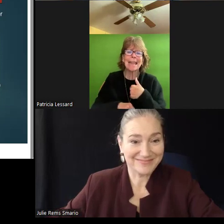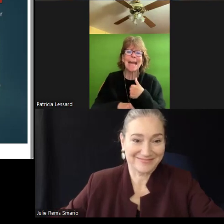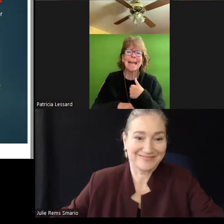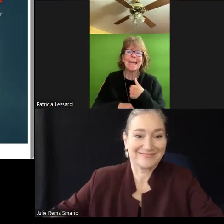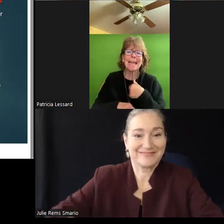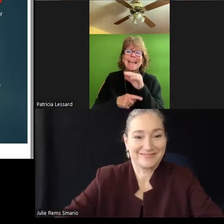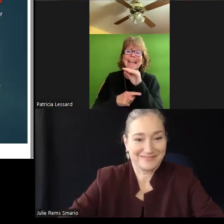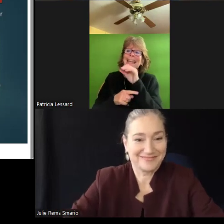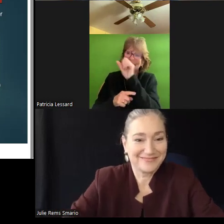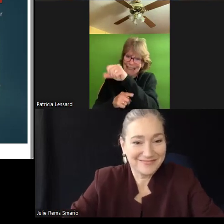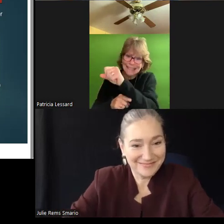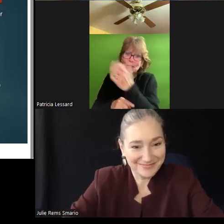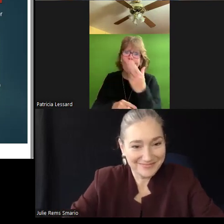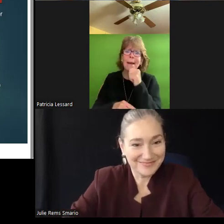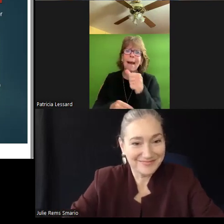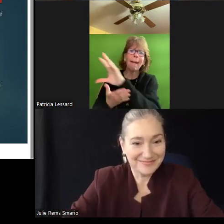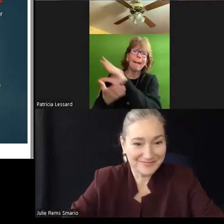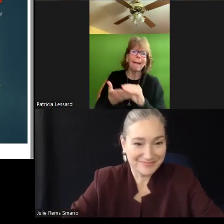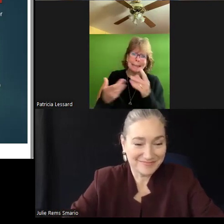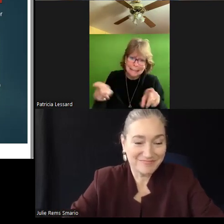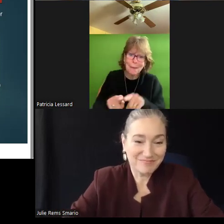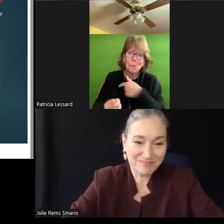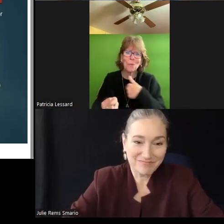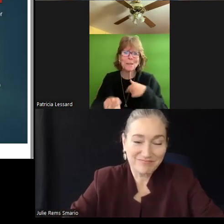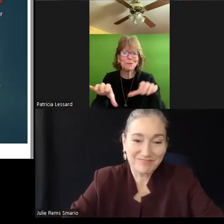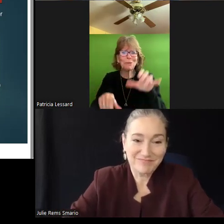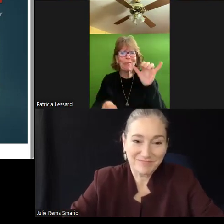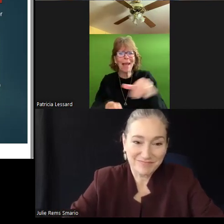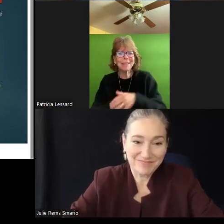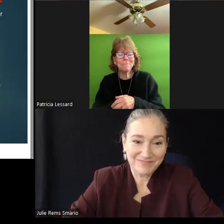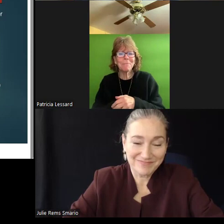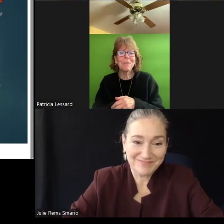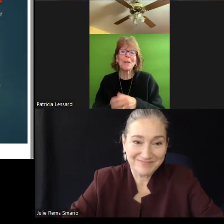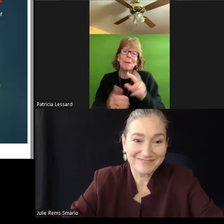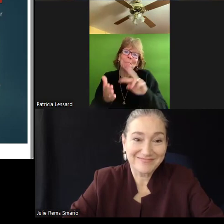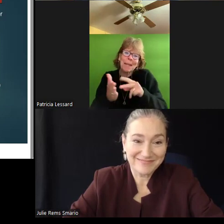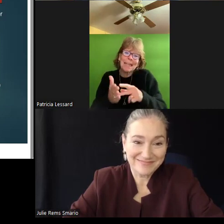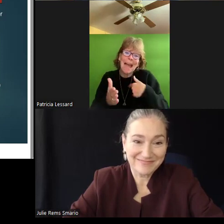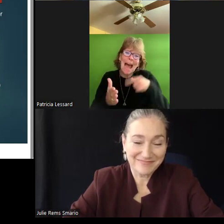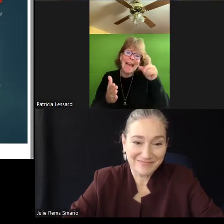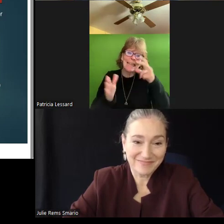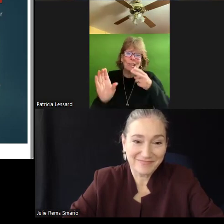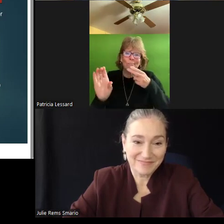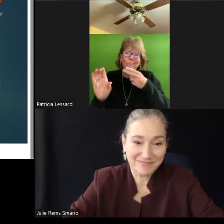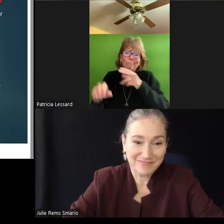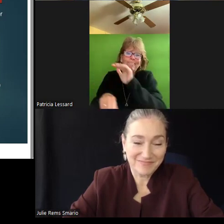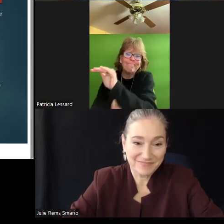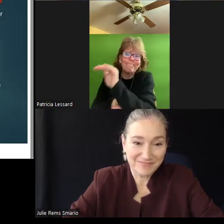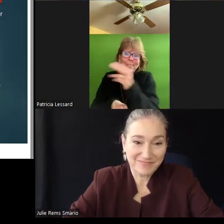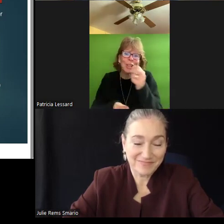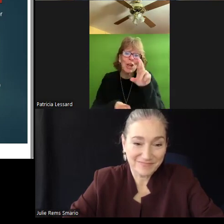Let's do this. And this is, I think we need to talk with HRSA about a